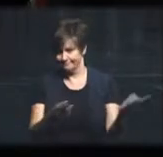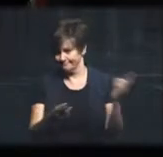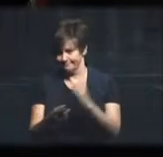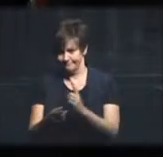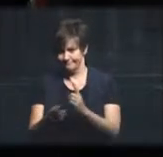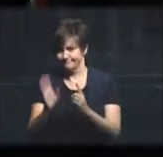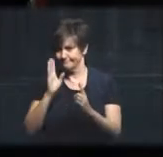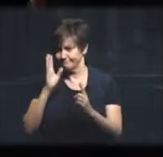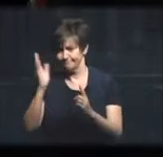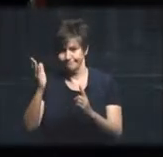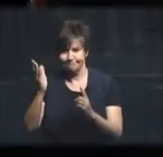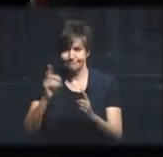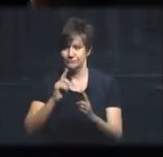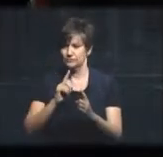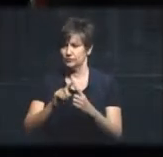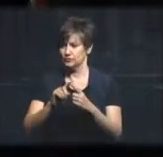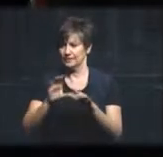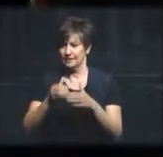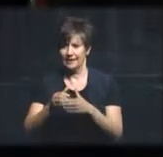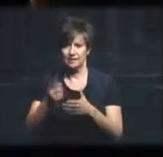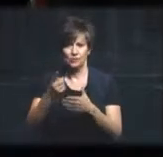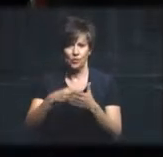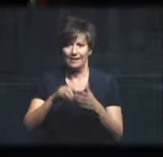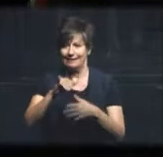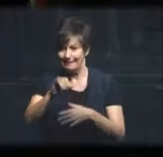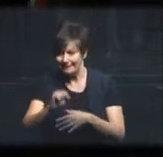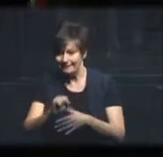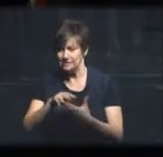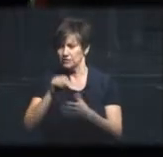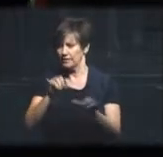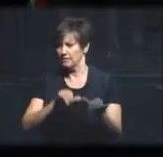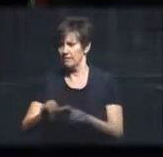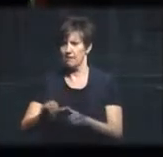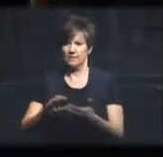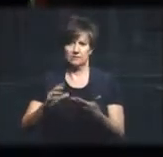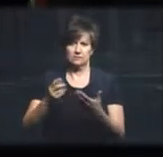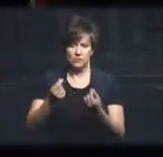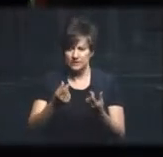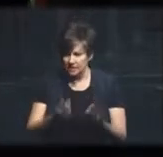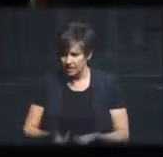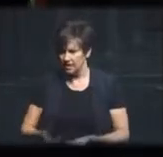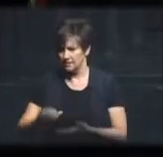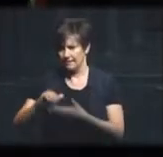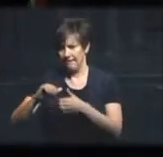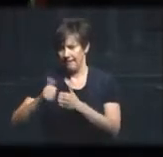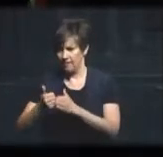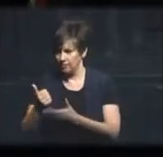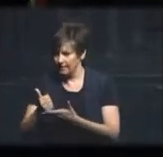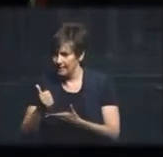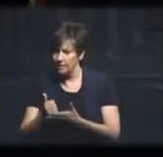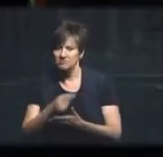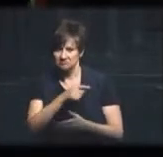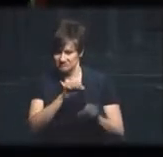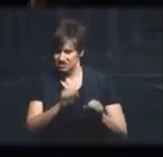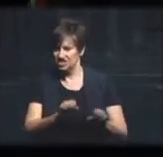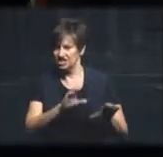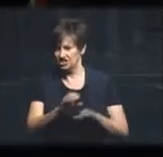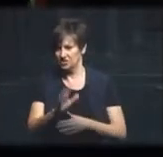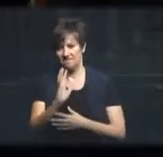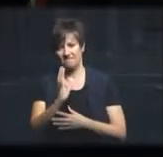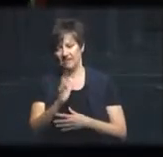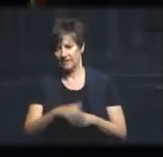say, what's the Learning Commons and why should you care and how can we help you? She can do that, and she can do it in 5 minutes and